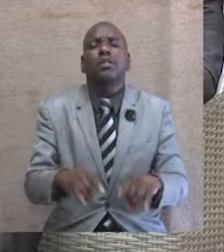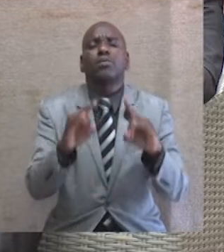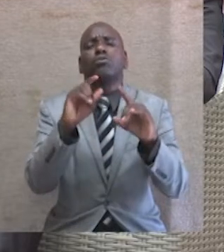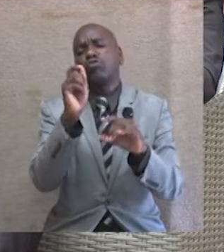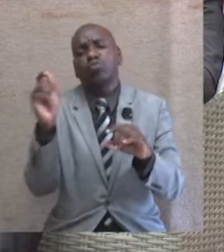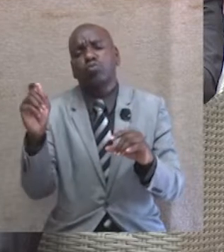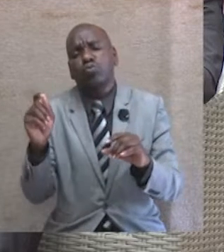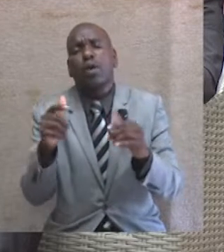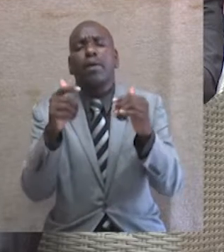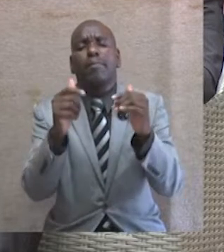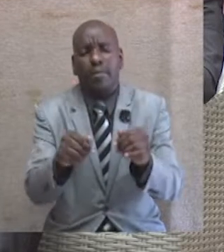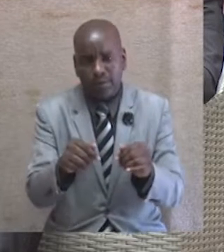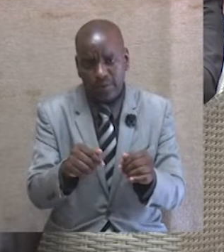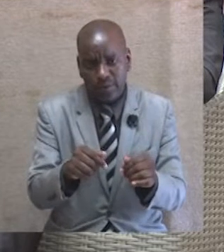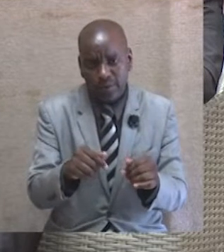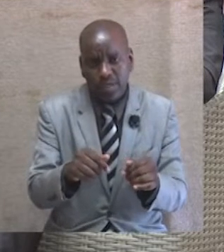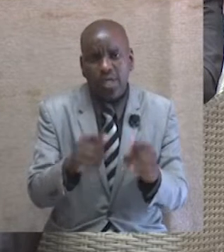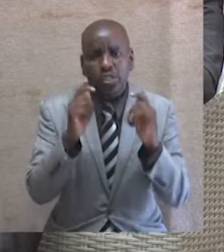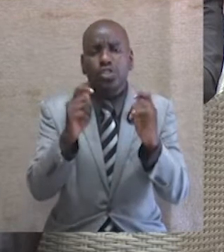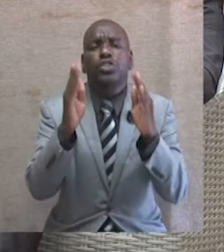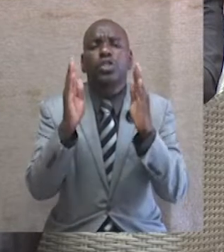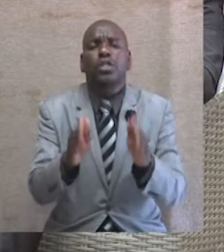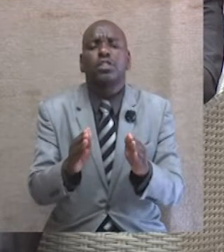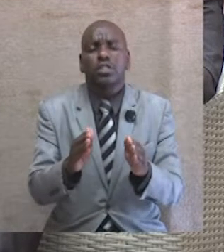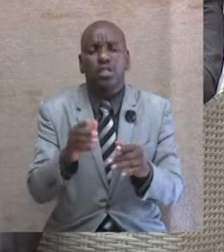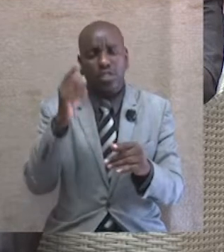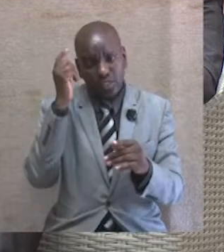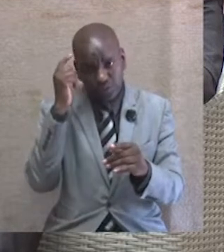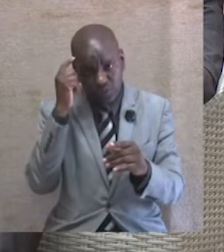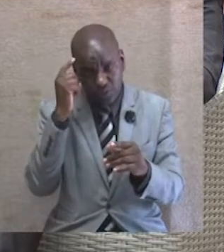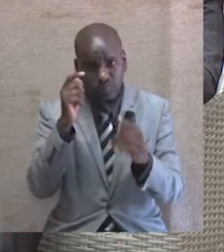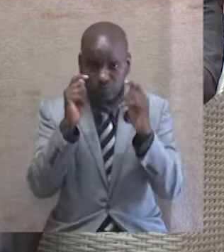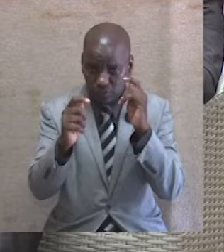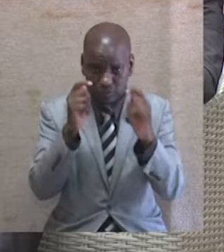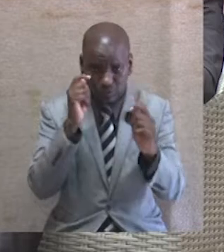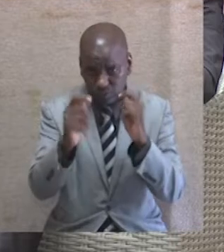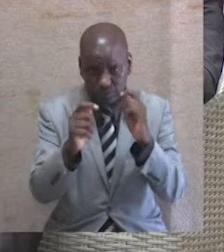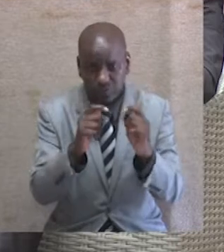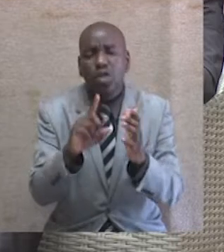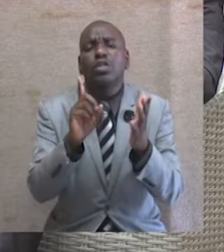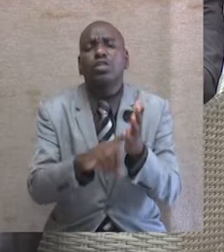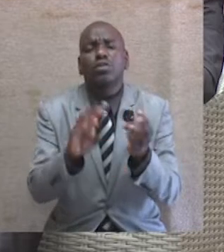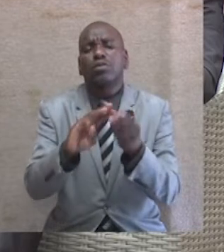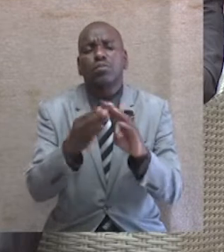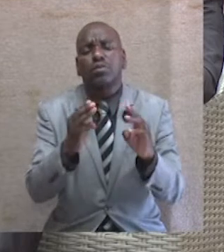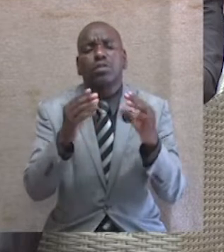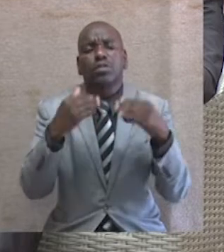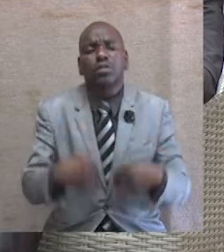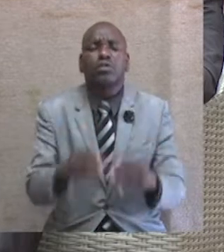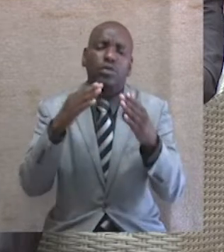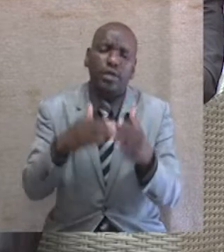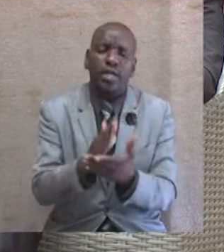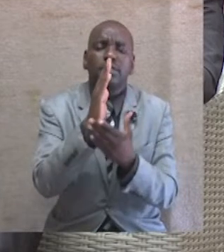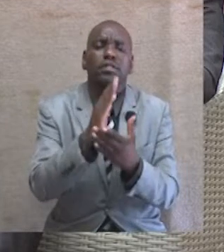be appointed are teachers that are specifically trained on issues to do with sexual reproductive